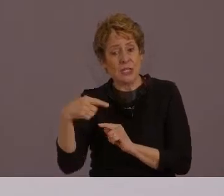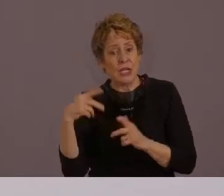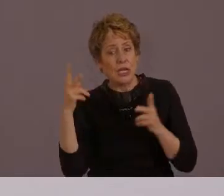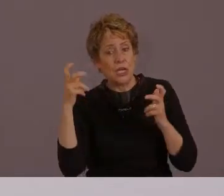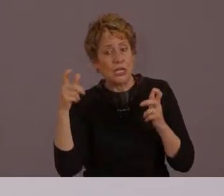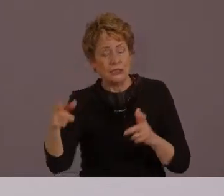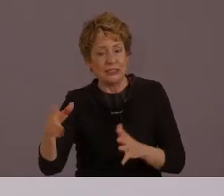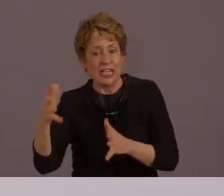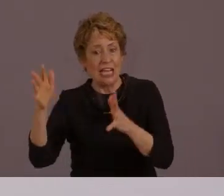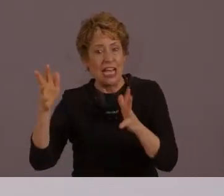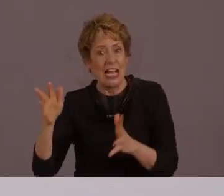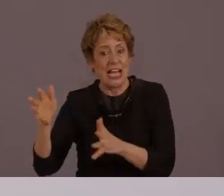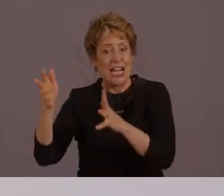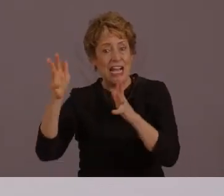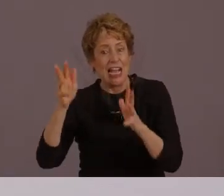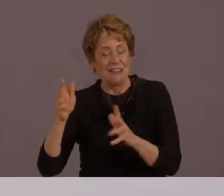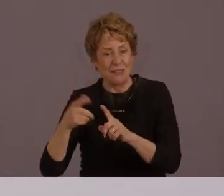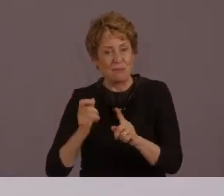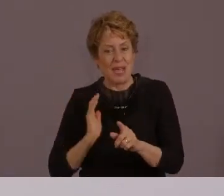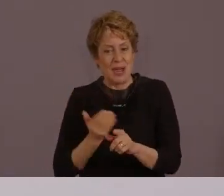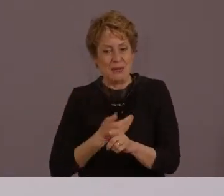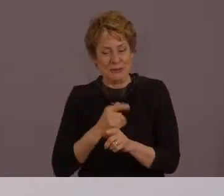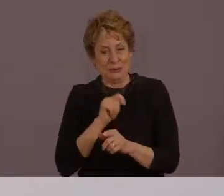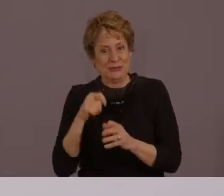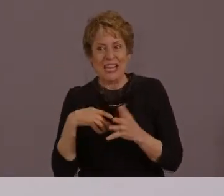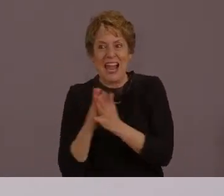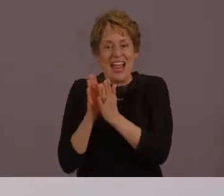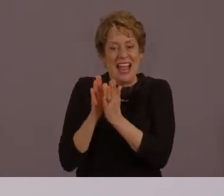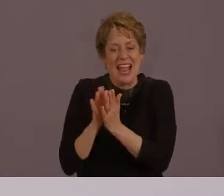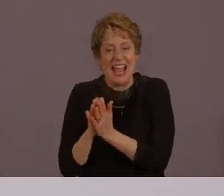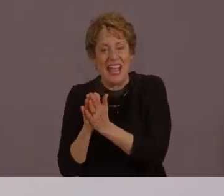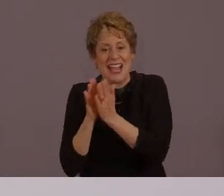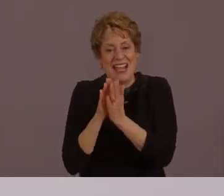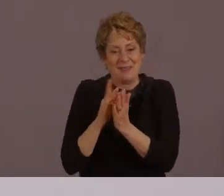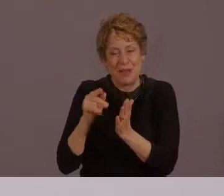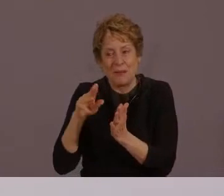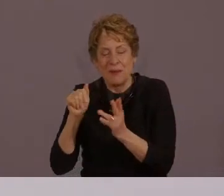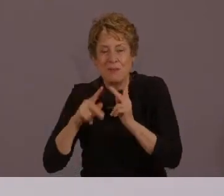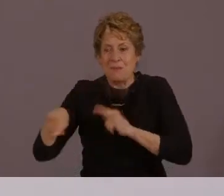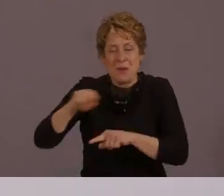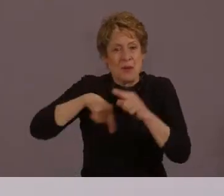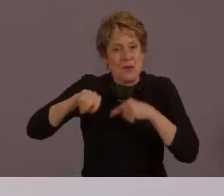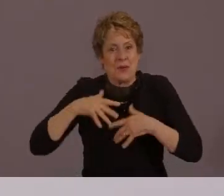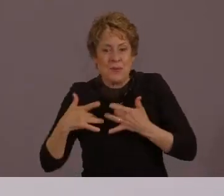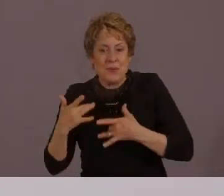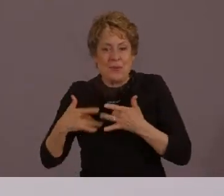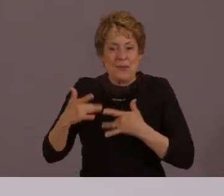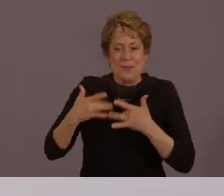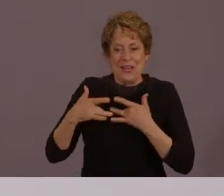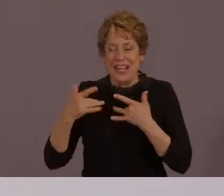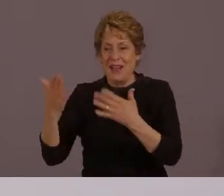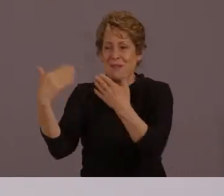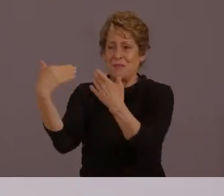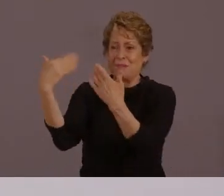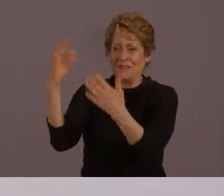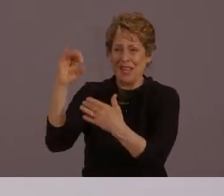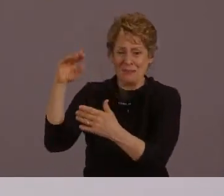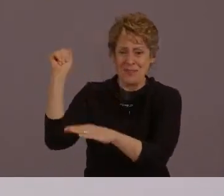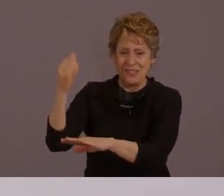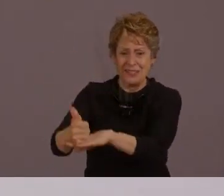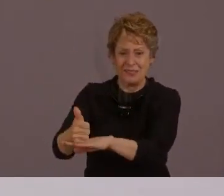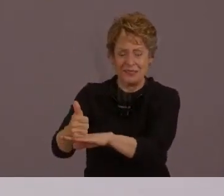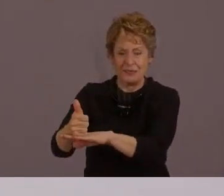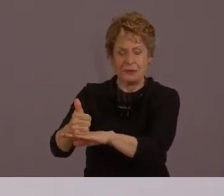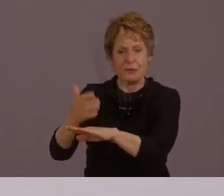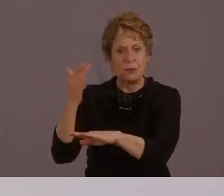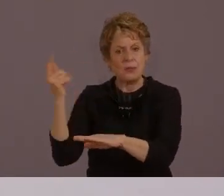Baja, Arizona, and in Tucson. The officials here are very happy to hear that news today. What got you to yes? Why did you finally decide